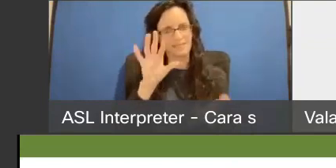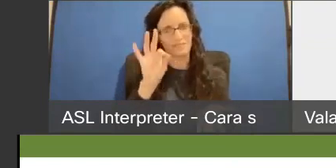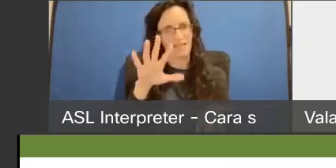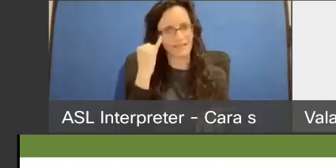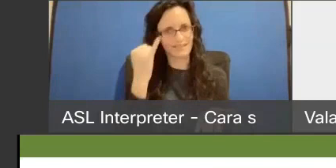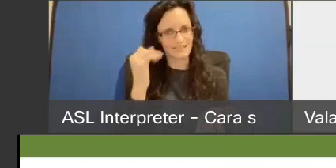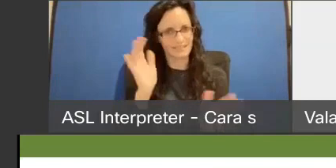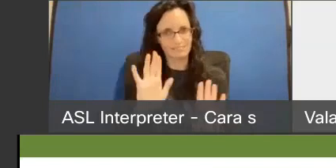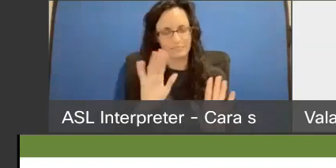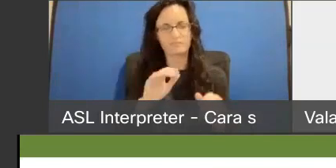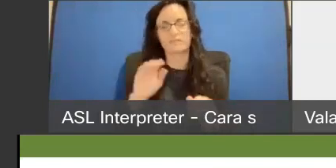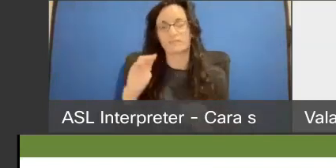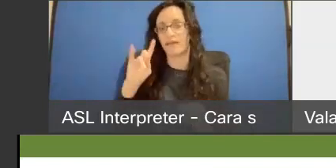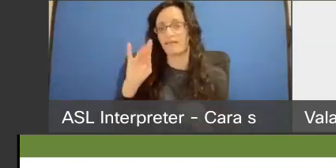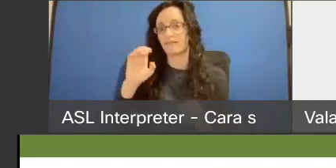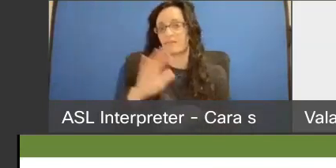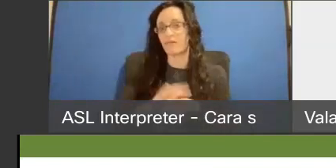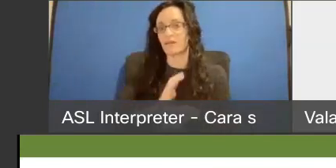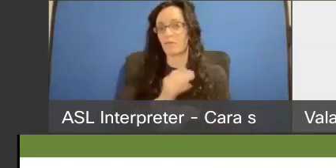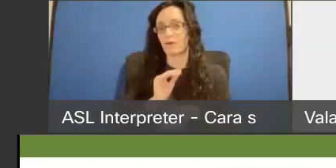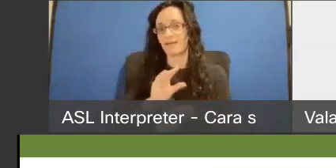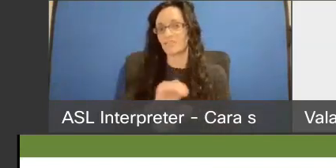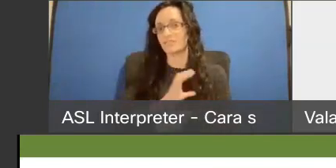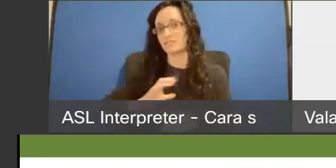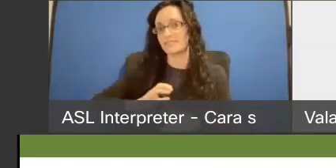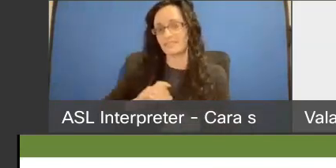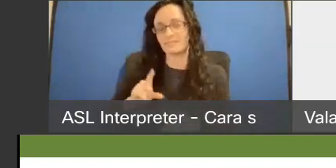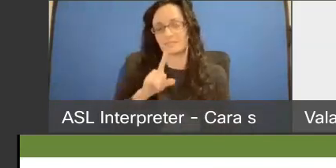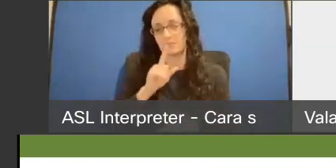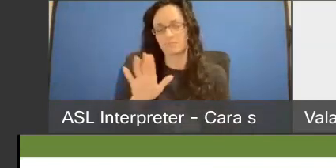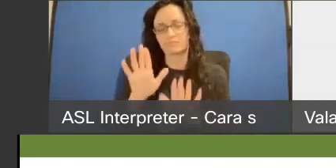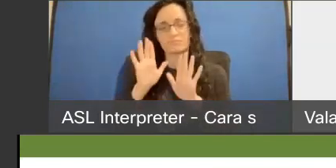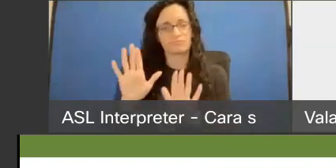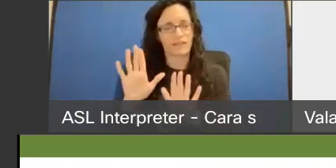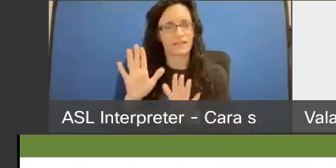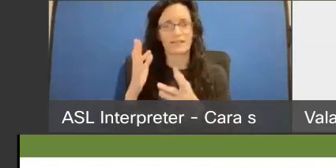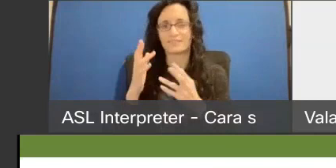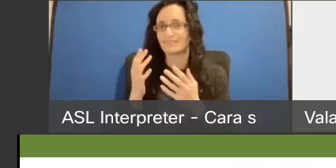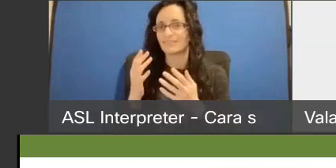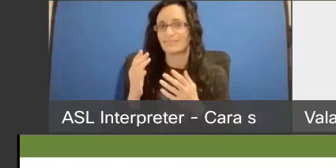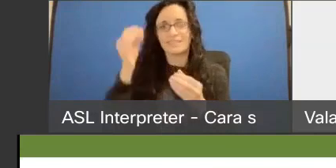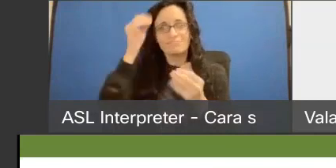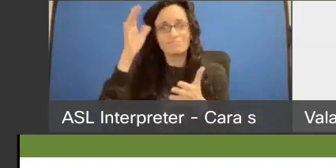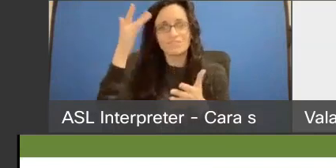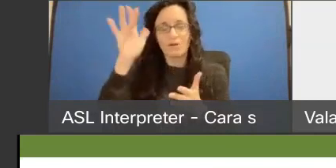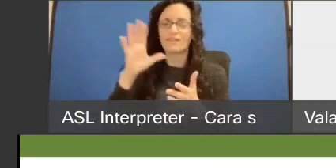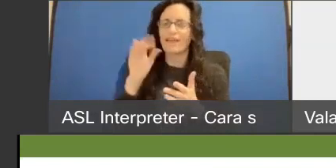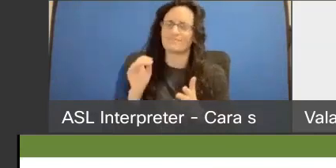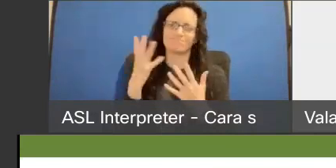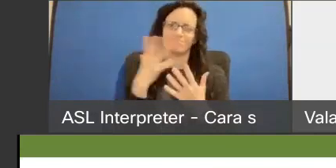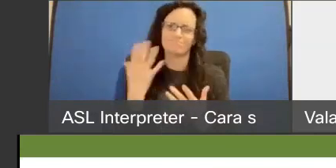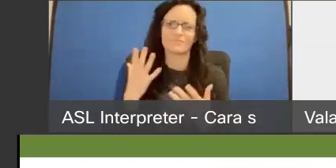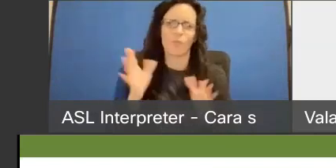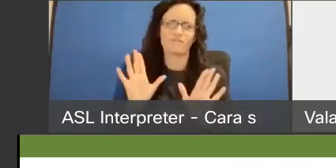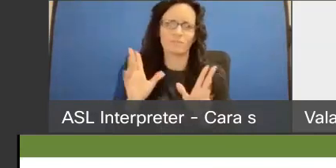Madeline's actually been on our advisory committee. It's just a wonderful, brilliant resource and delightful person. She says if we start